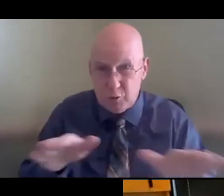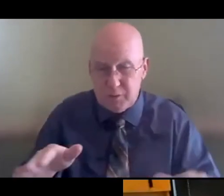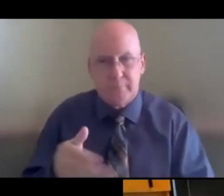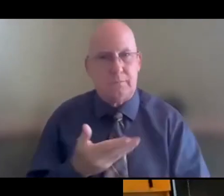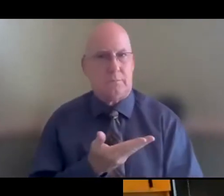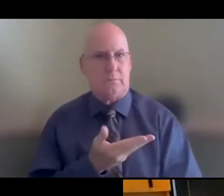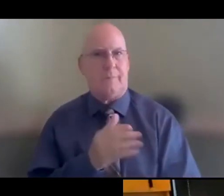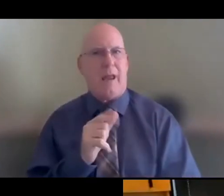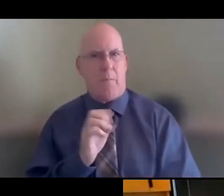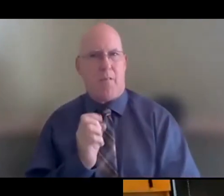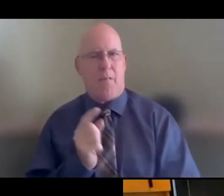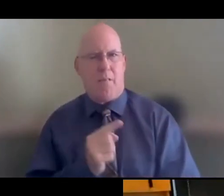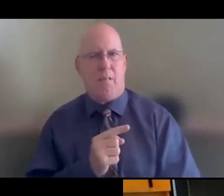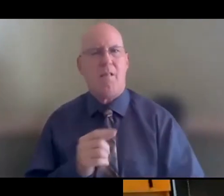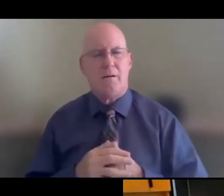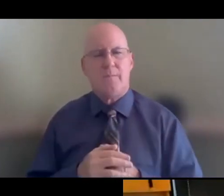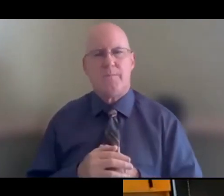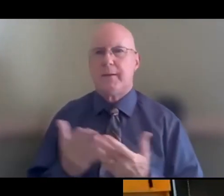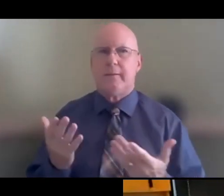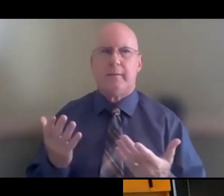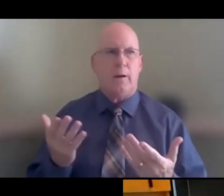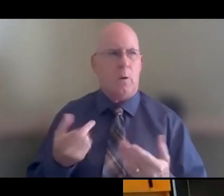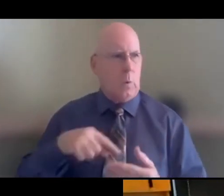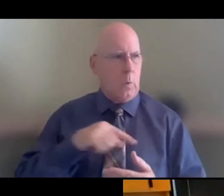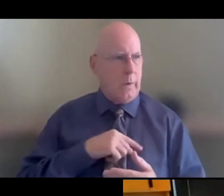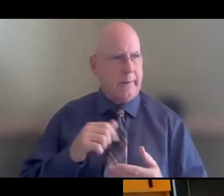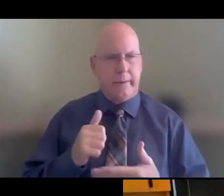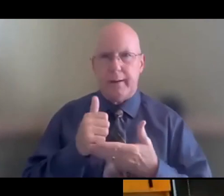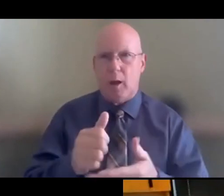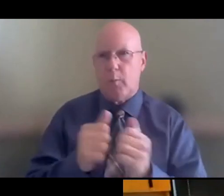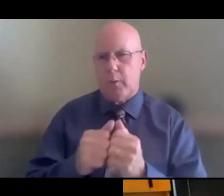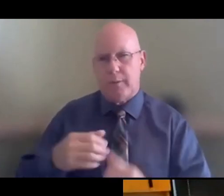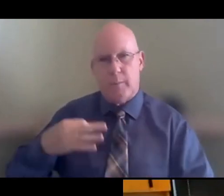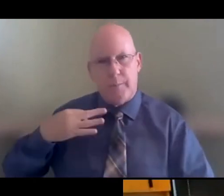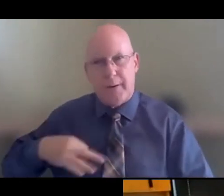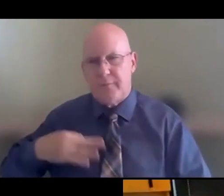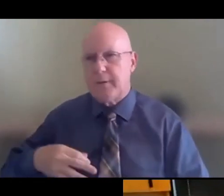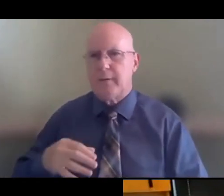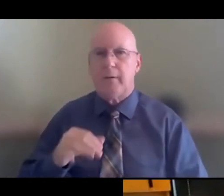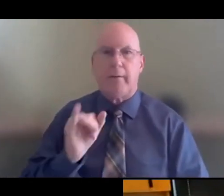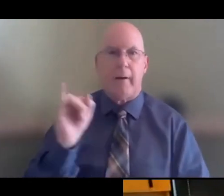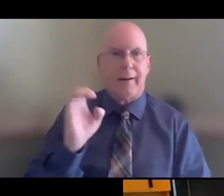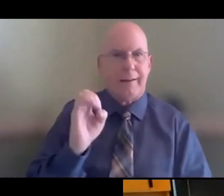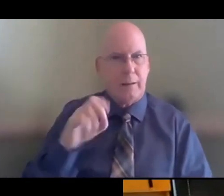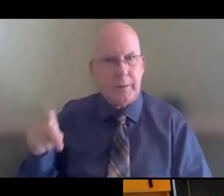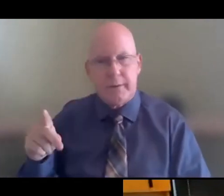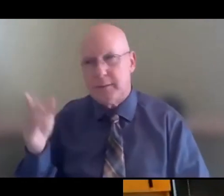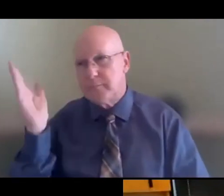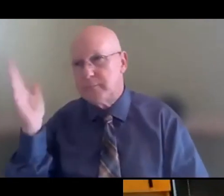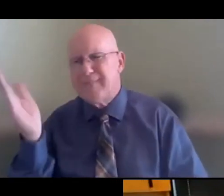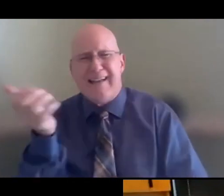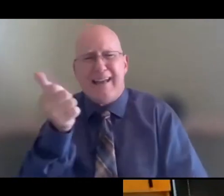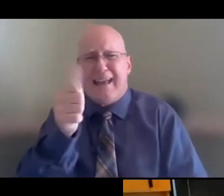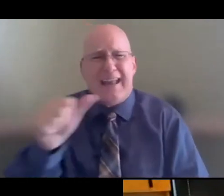having to fight for everything, whether it be benefits or IEPs or any services for